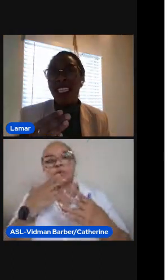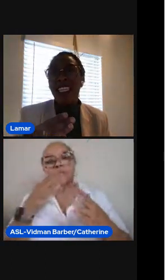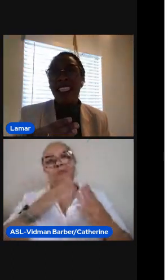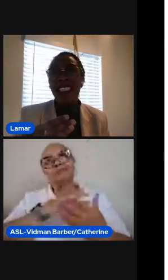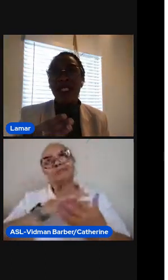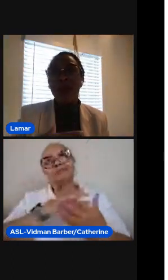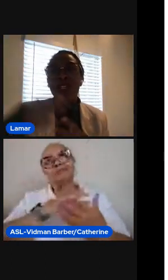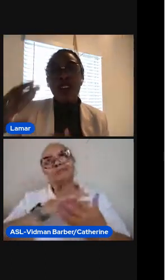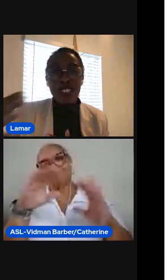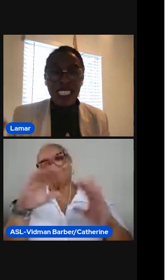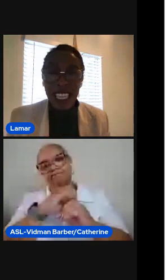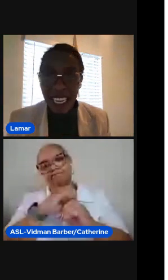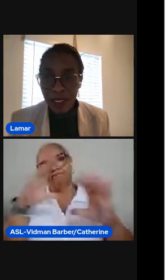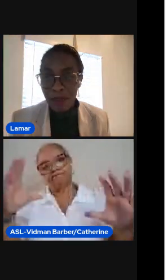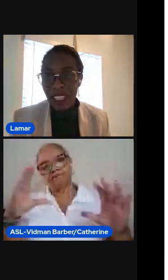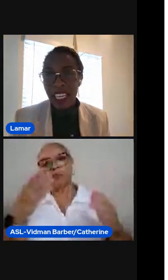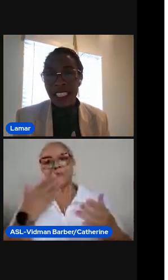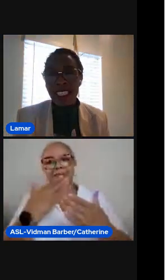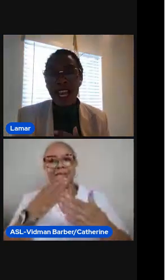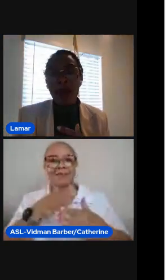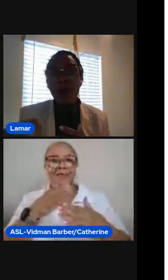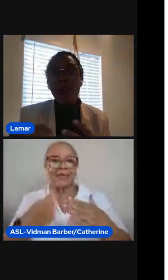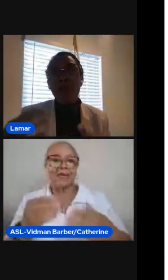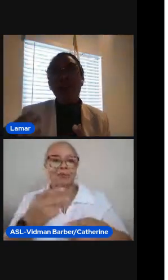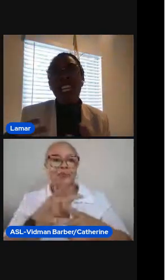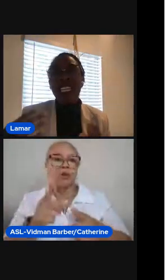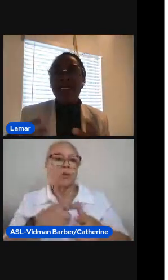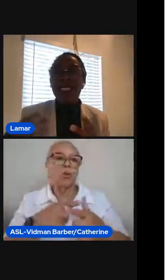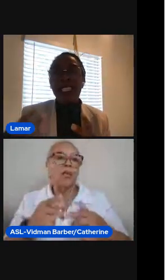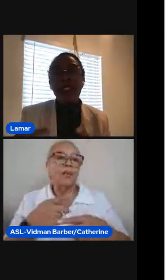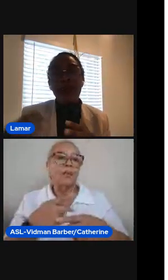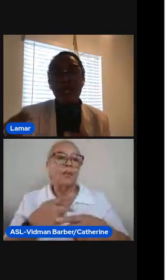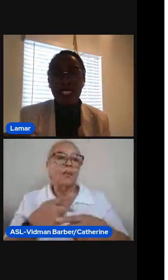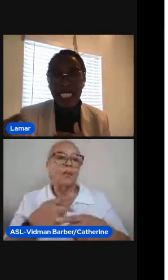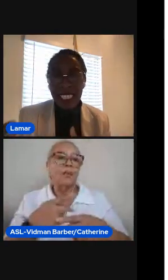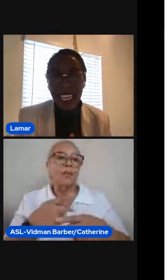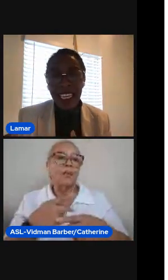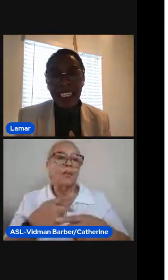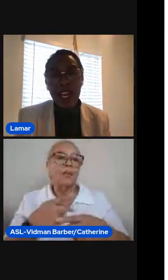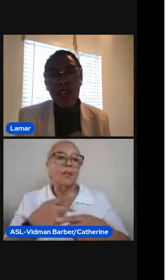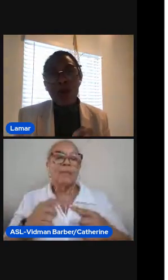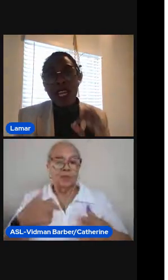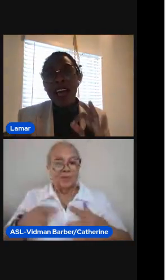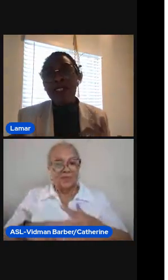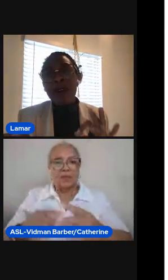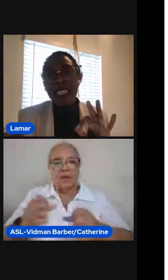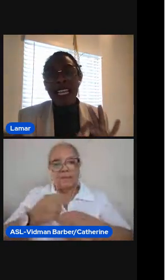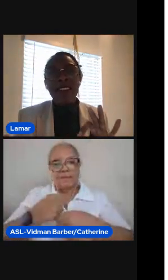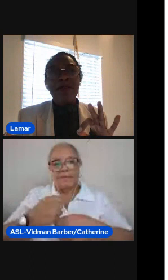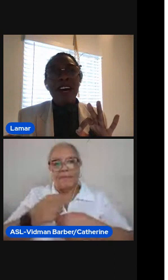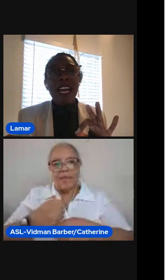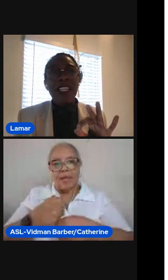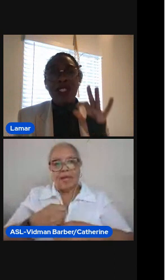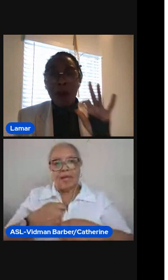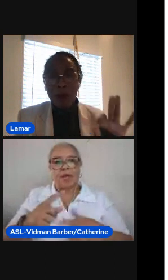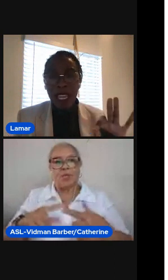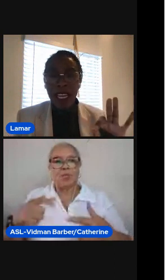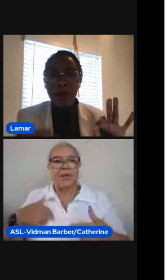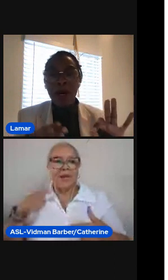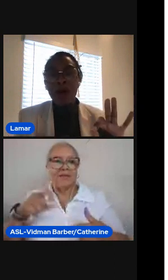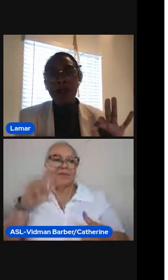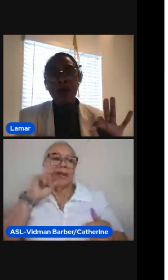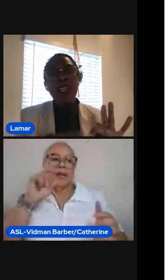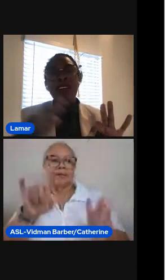or the production line of things. But before we can even get to the production line, we have to identify